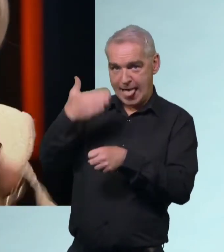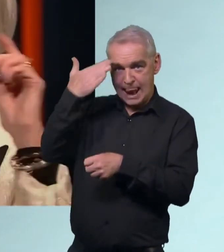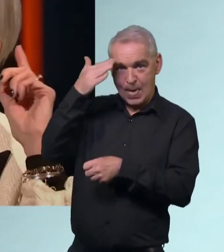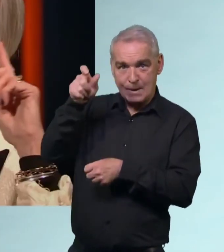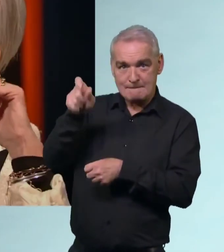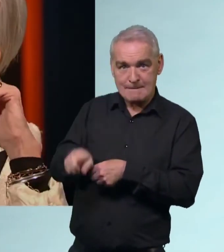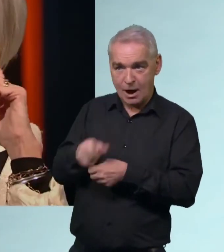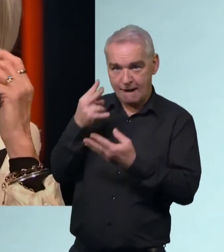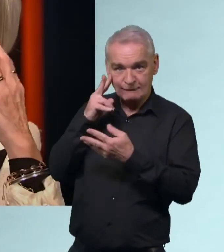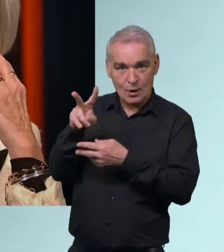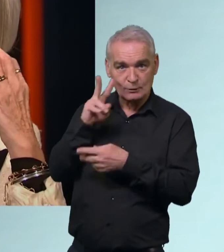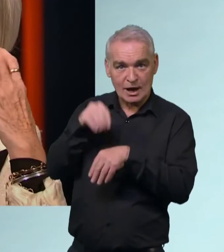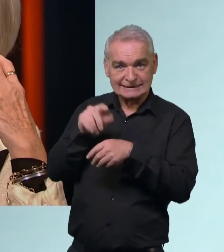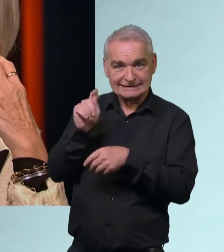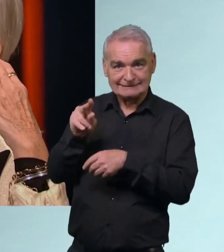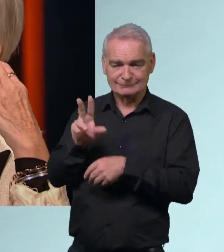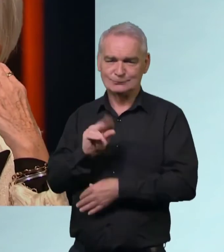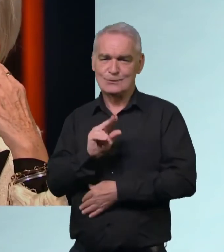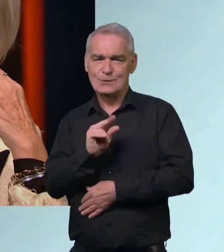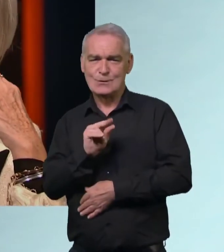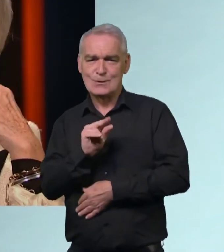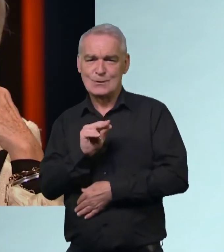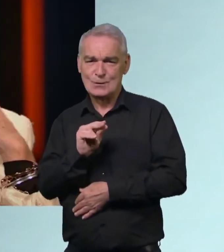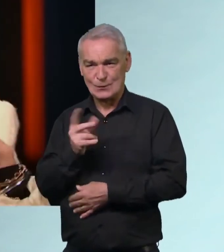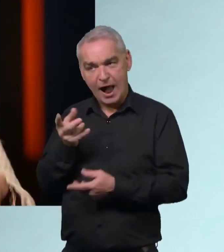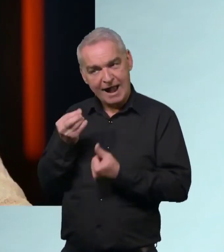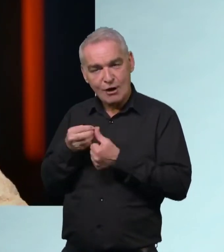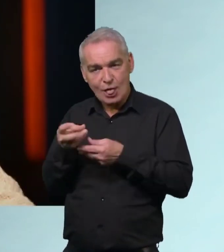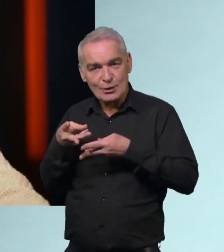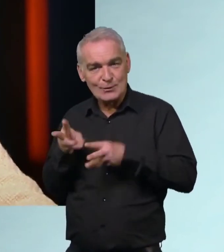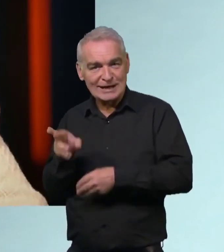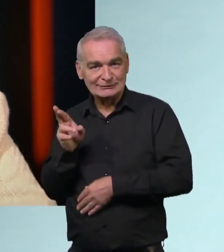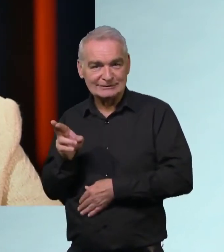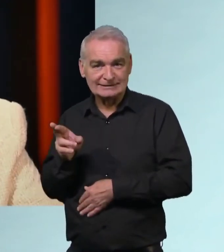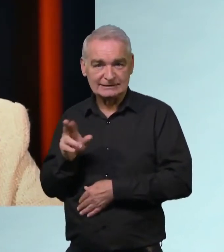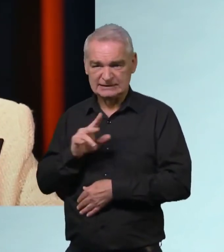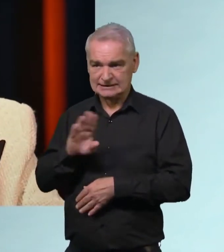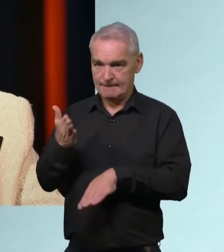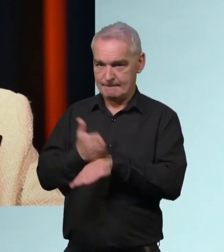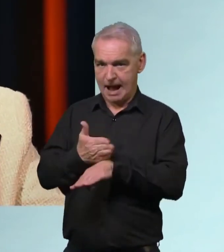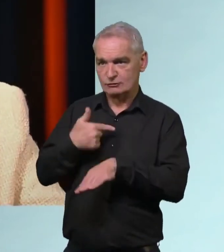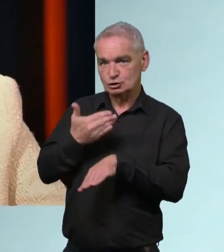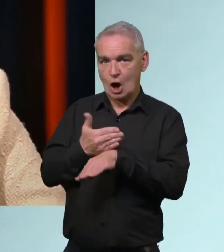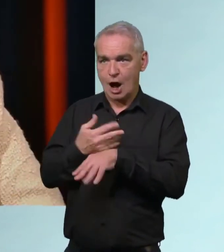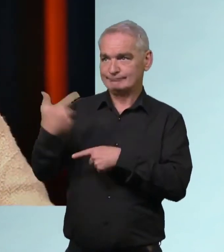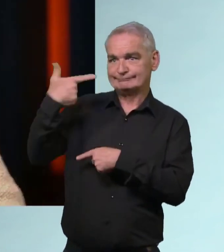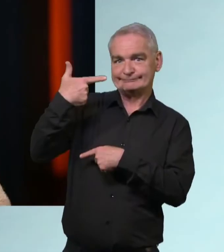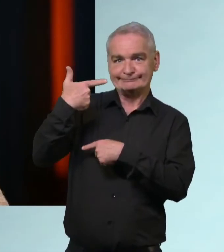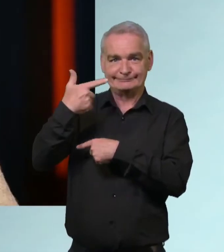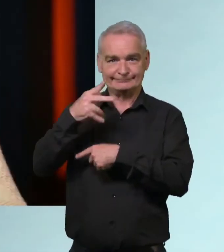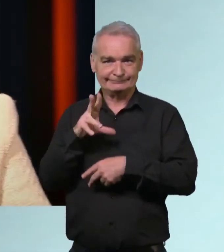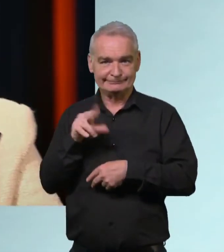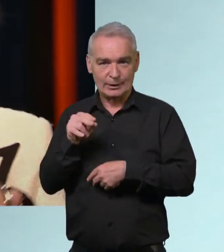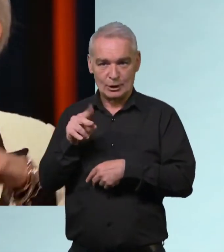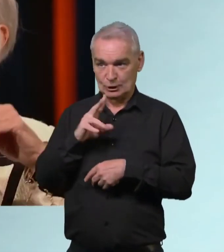No. There are easier ways. That's not part of the job description. Oh, and by the way, you'll be on the 6 o'clock news every night.